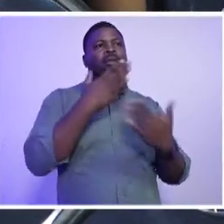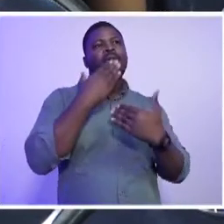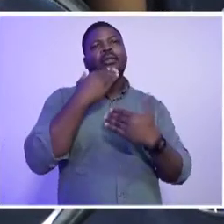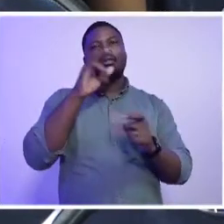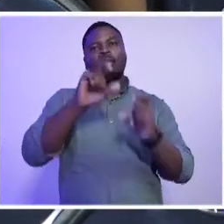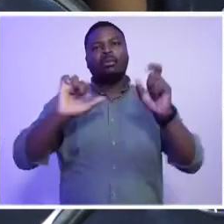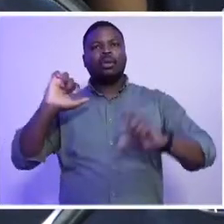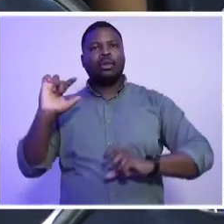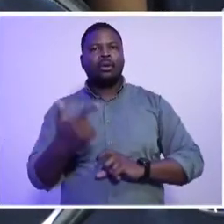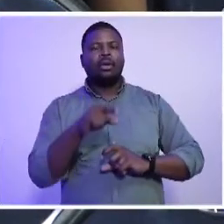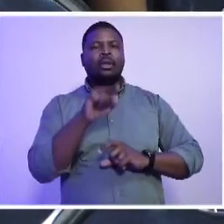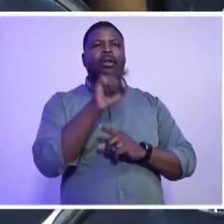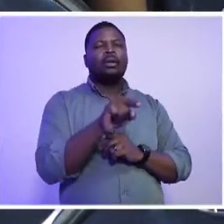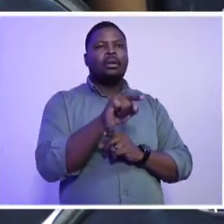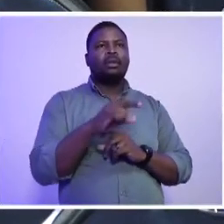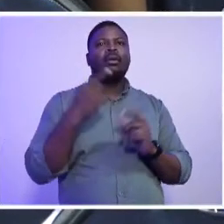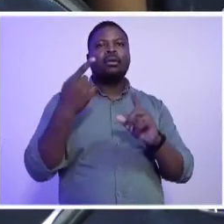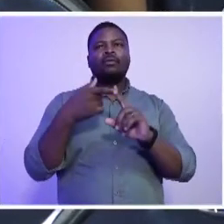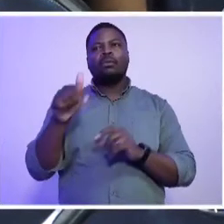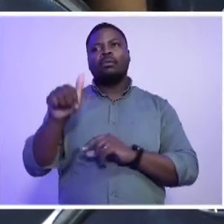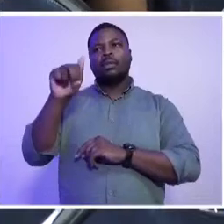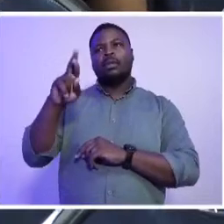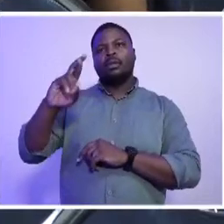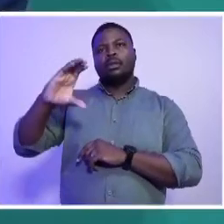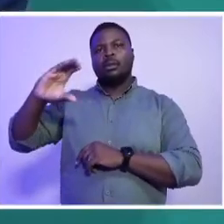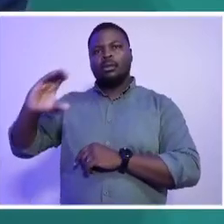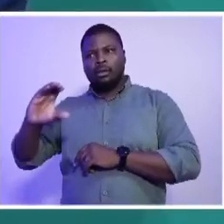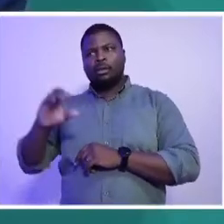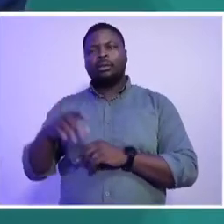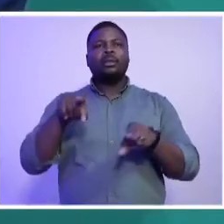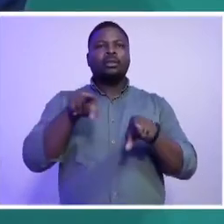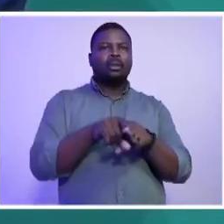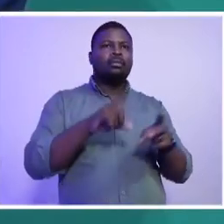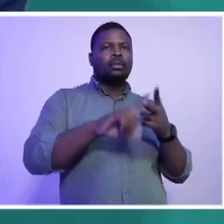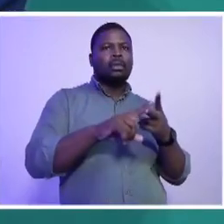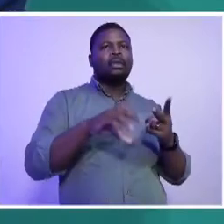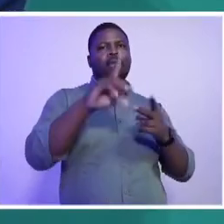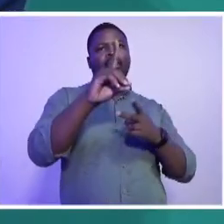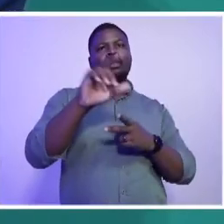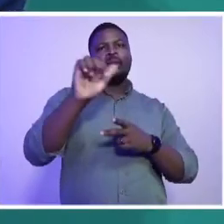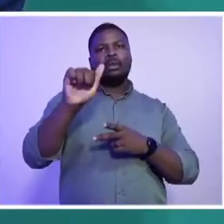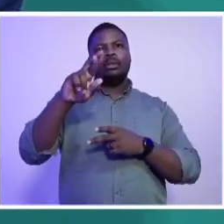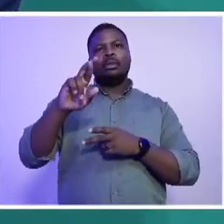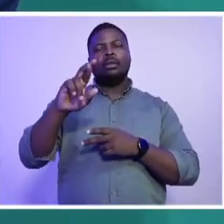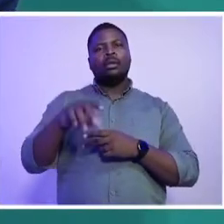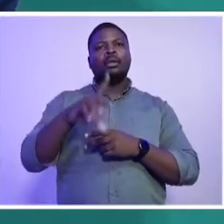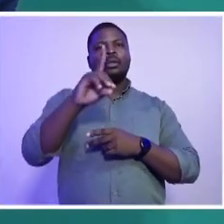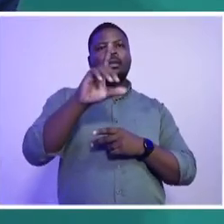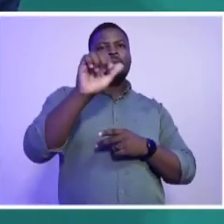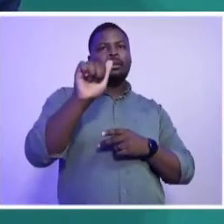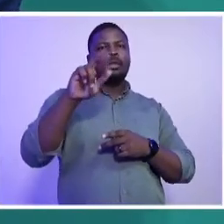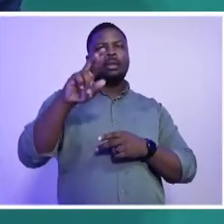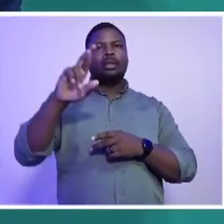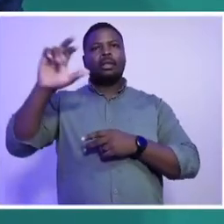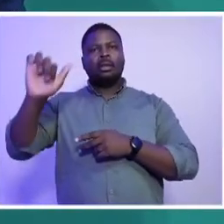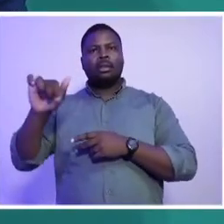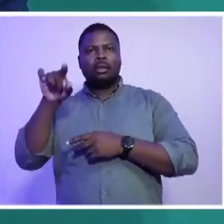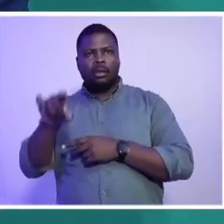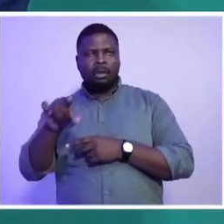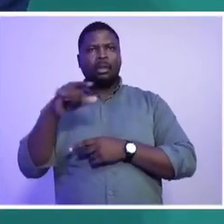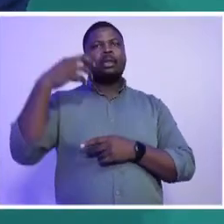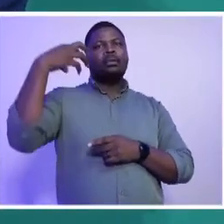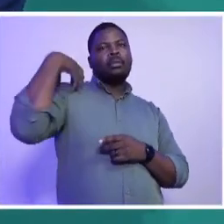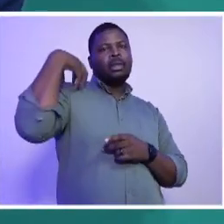invitation from the ARC and DALRRD to this conference. The minister who opened this conference, the heads